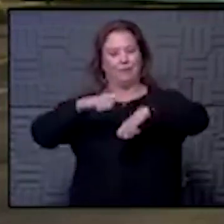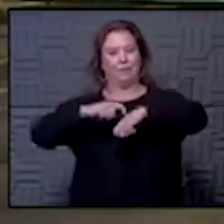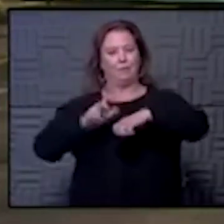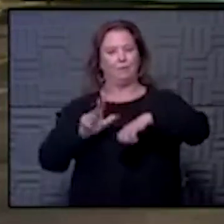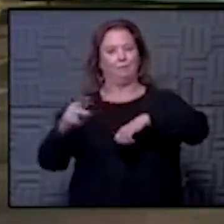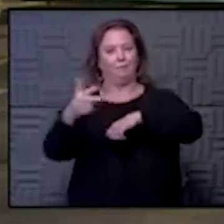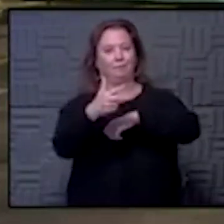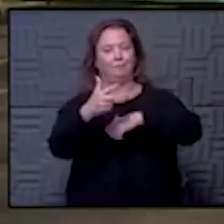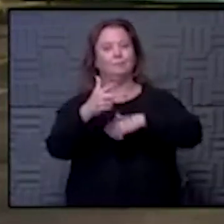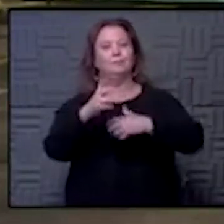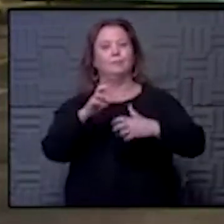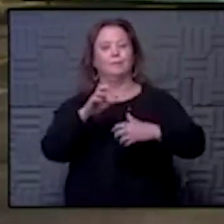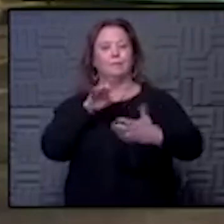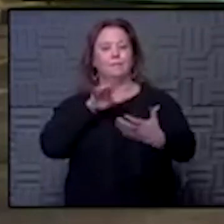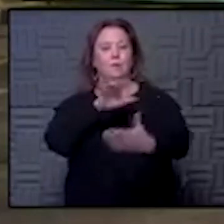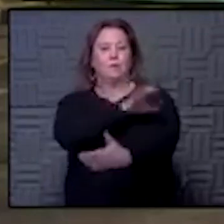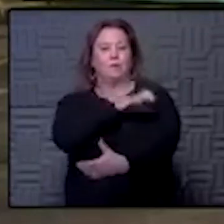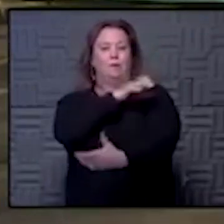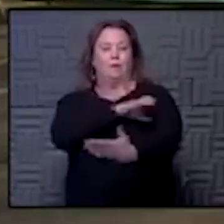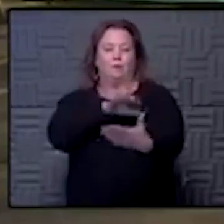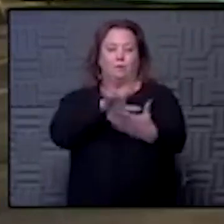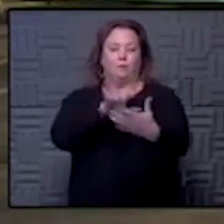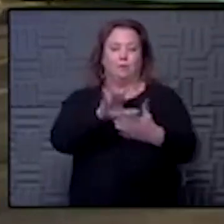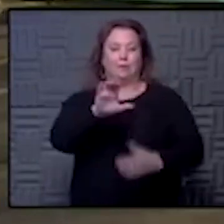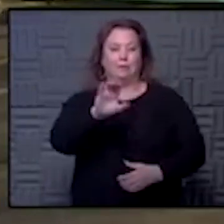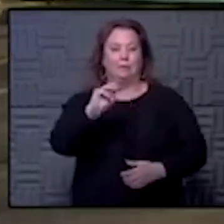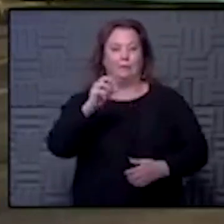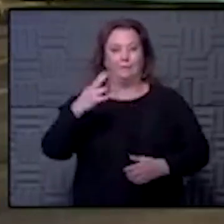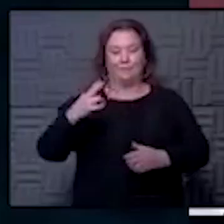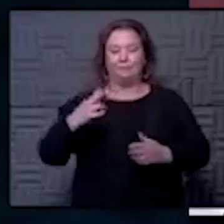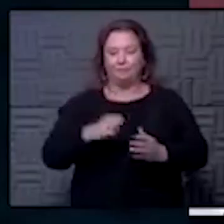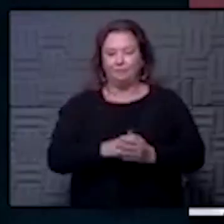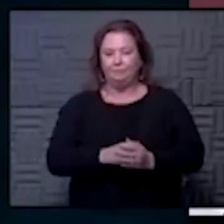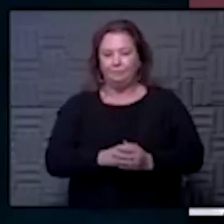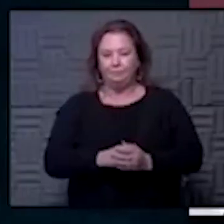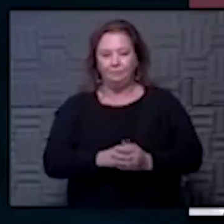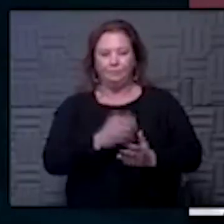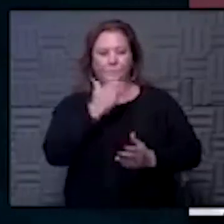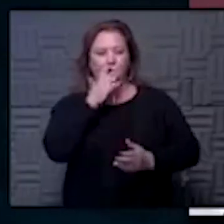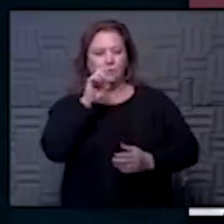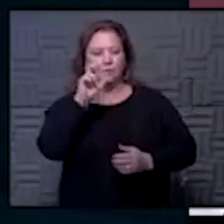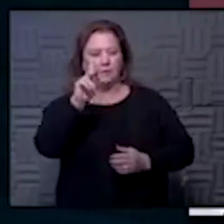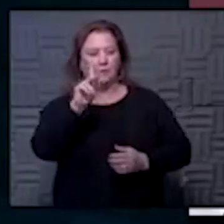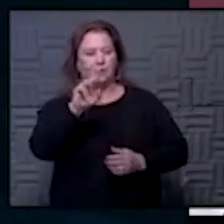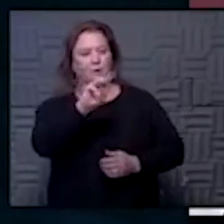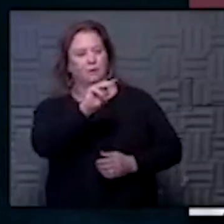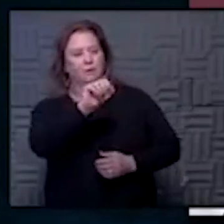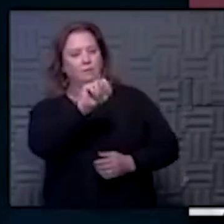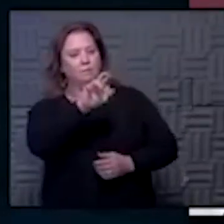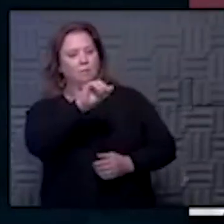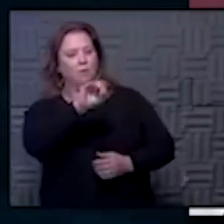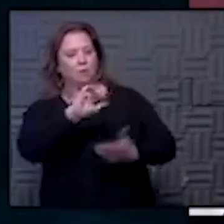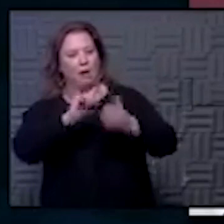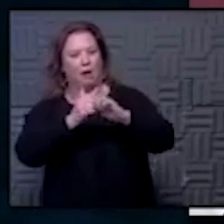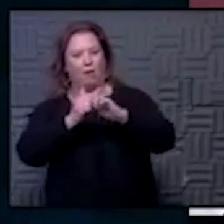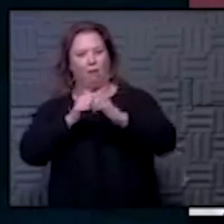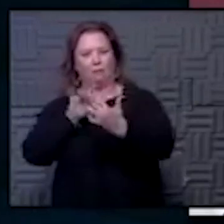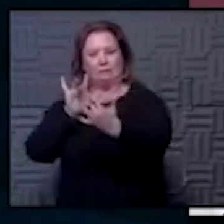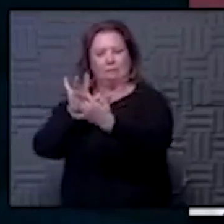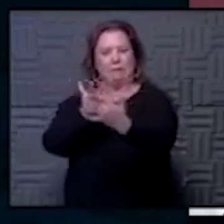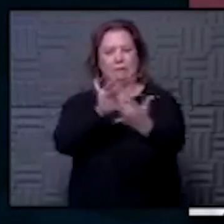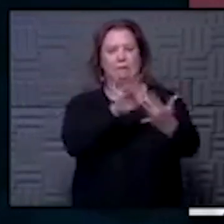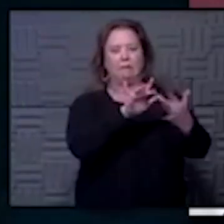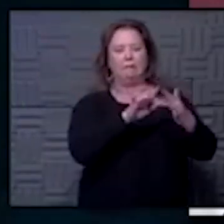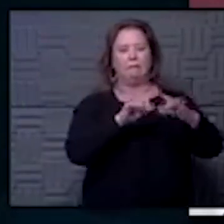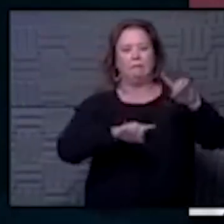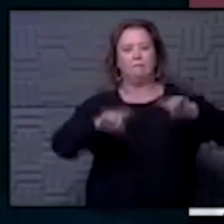to enroll for a clinical trial, at least at Children's Mercy. Well, good luck with that. So, Mario, how is it reaching out to different communities? How's